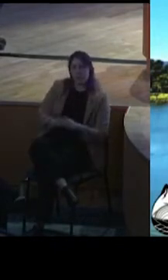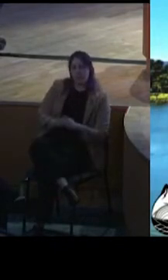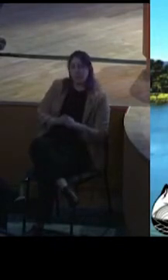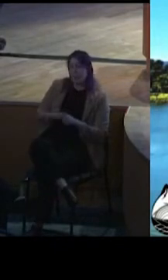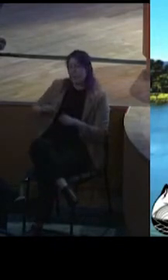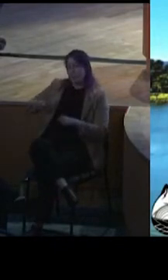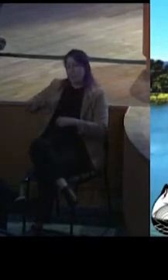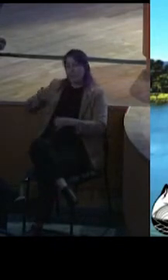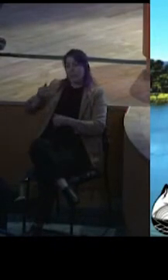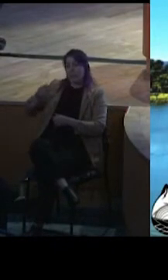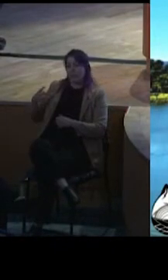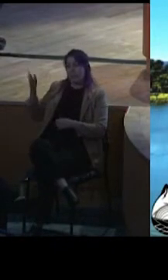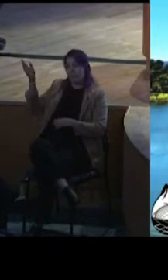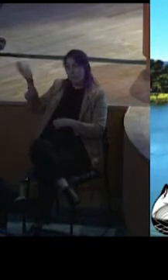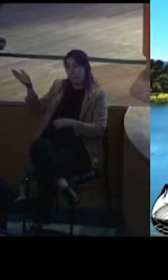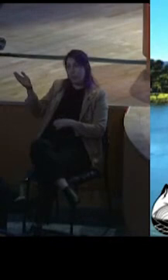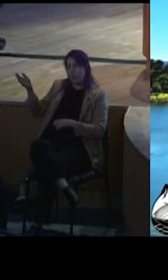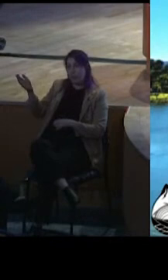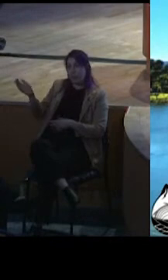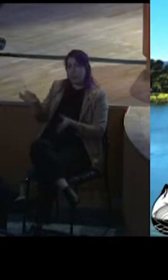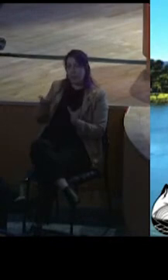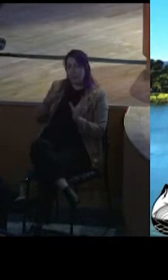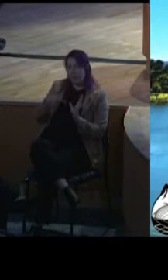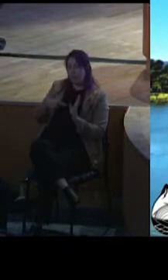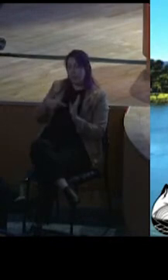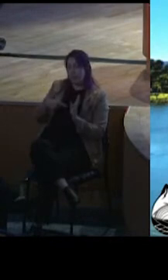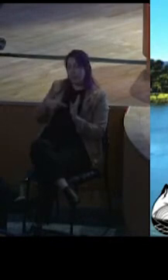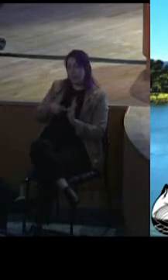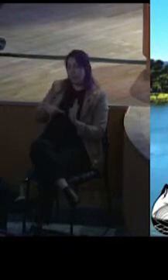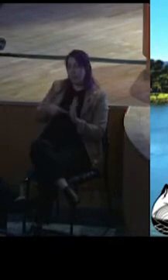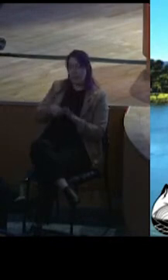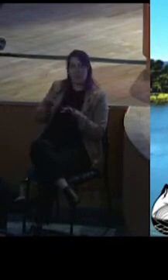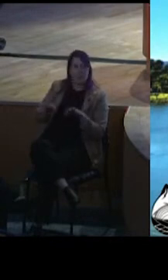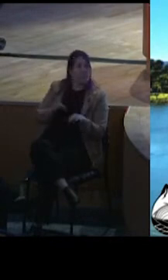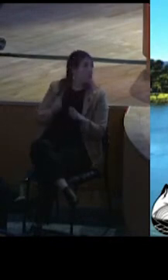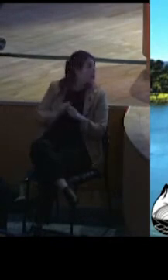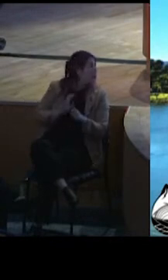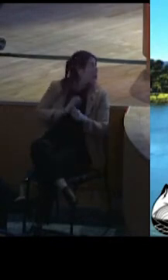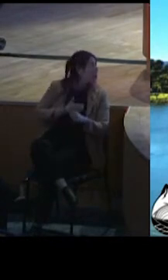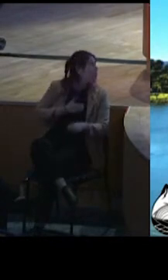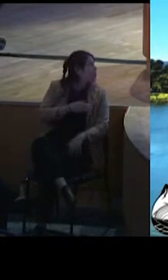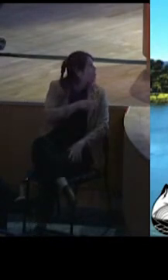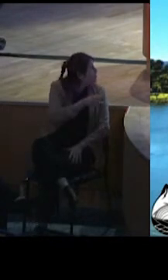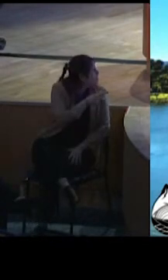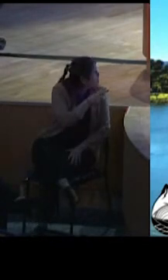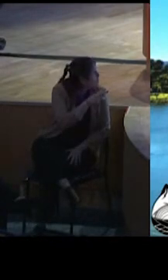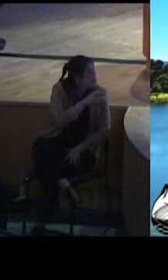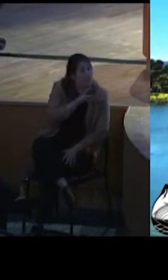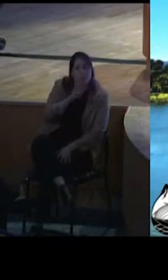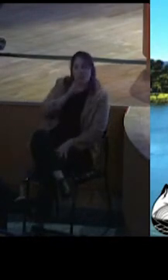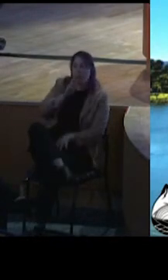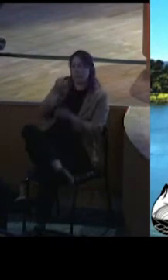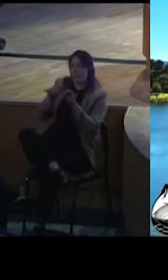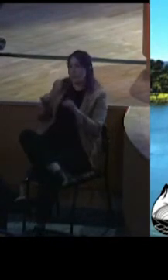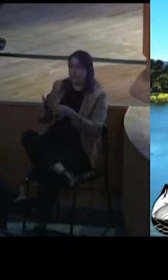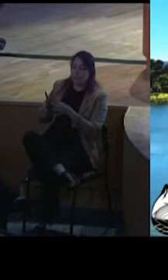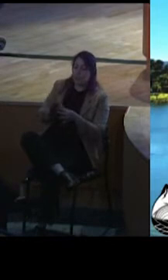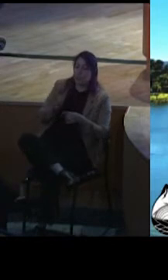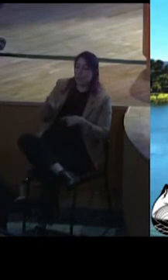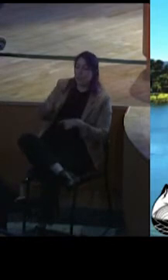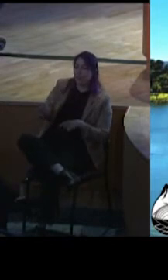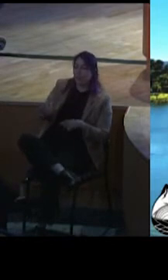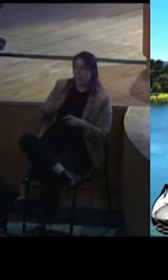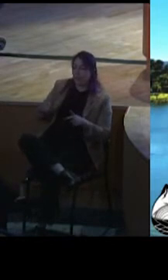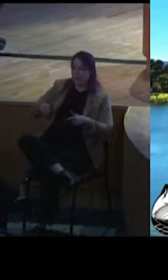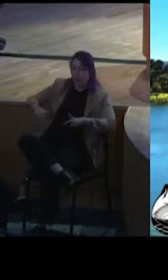half of this presentation to talk a little bit more about our ahupua'a system as it relates to Native Hawaiian fish ponds. And so hoʻi ke ia I